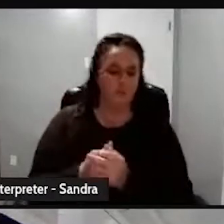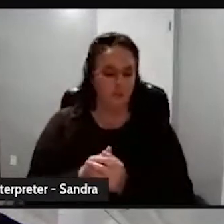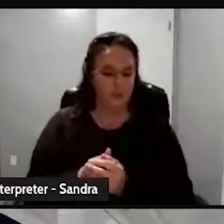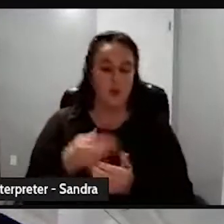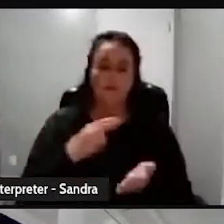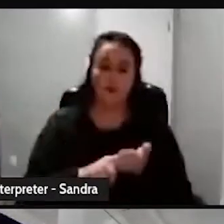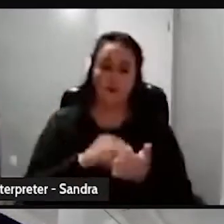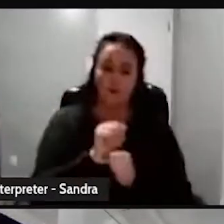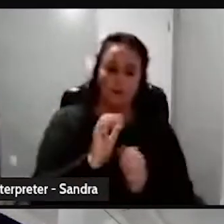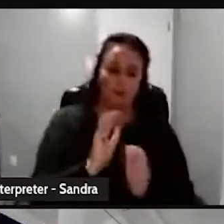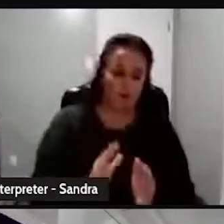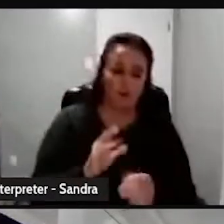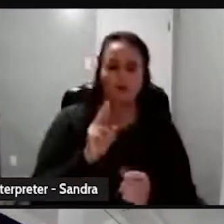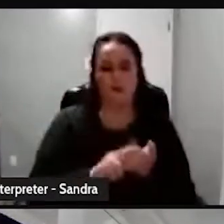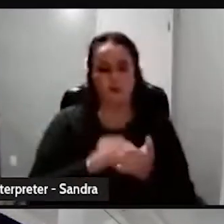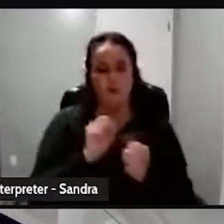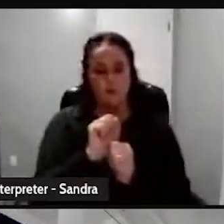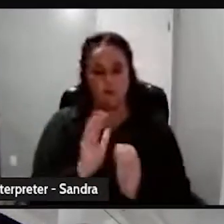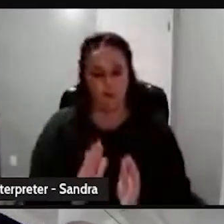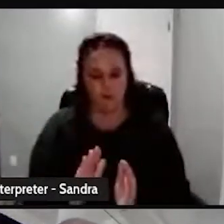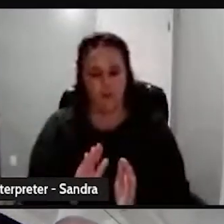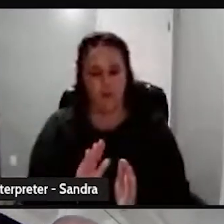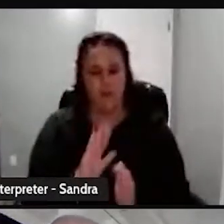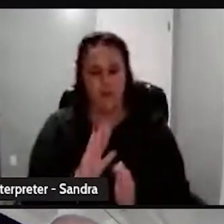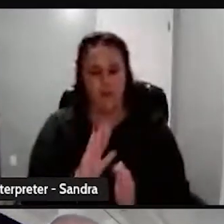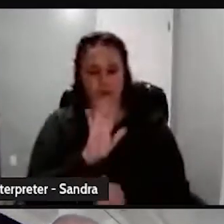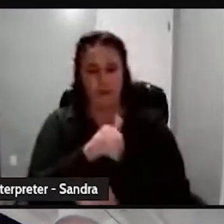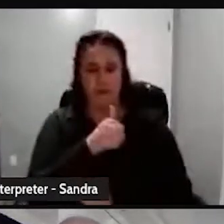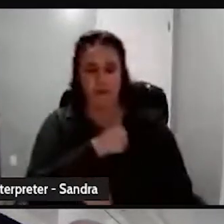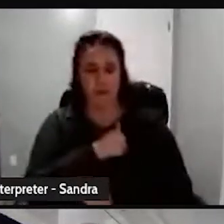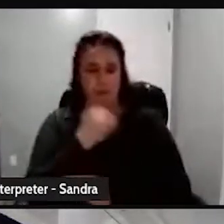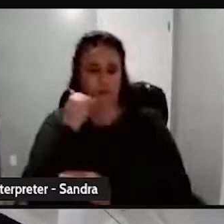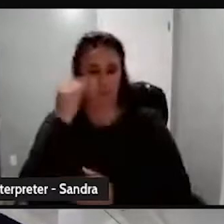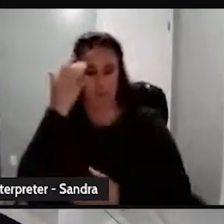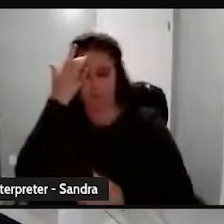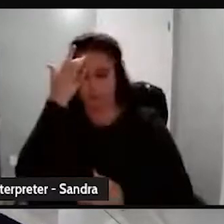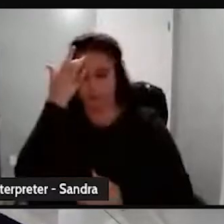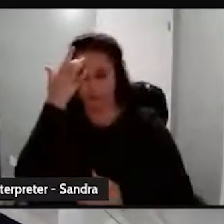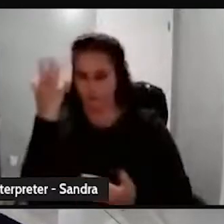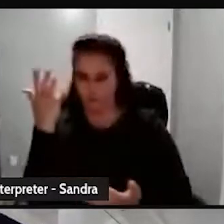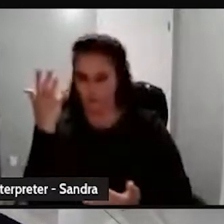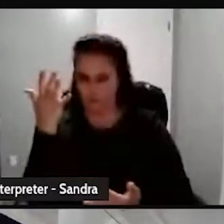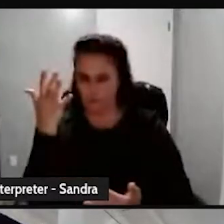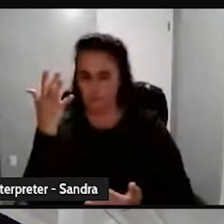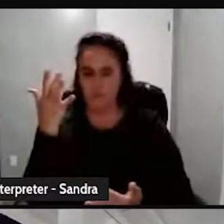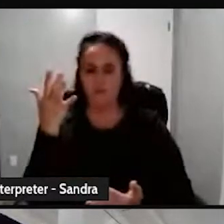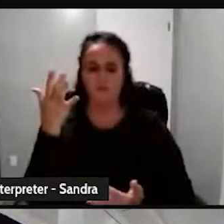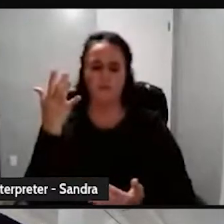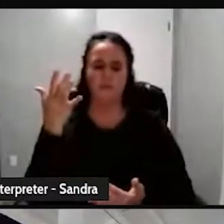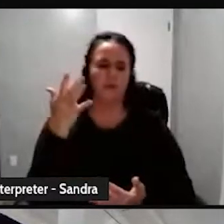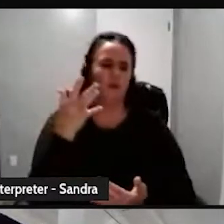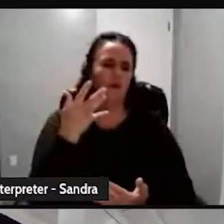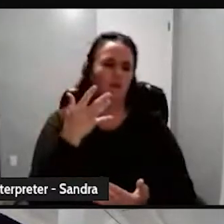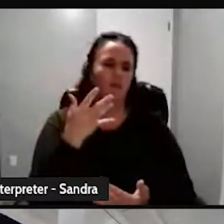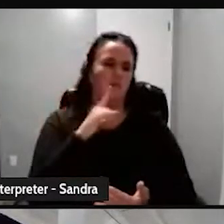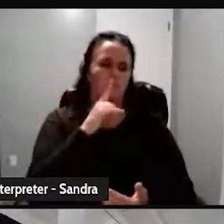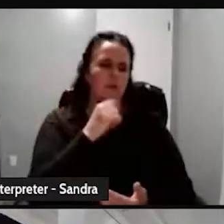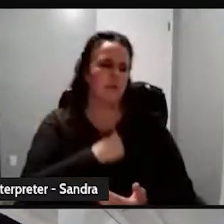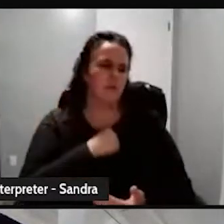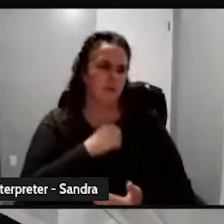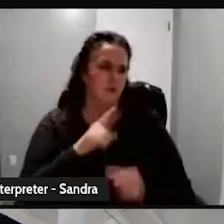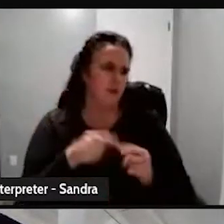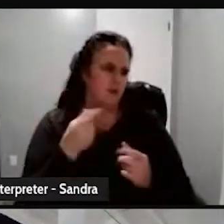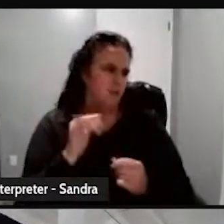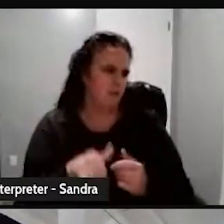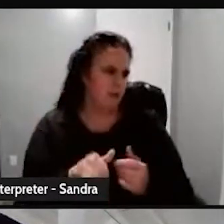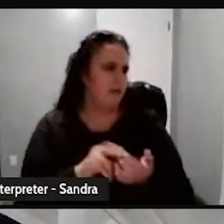employee, and the attitude when you're sick is, oh, I'm really sorry you can't do that. Could you have the name of someone else who can do